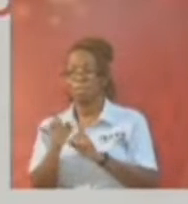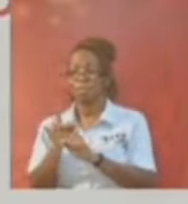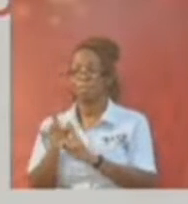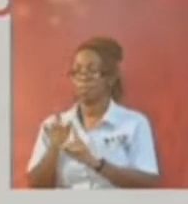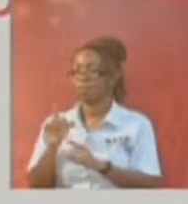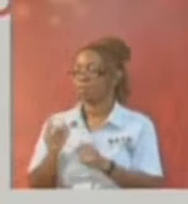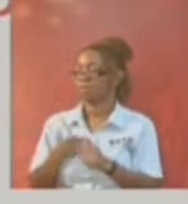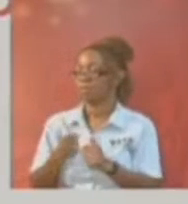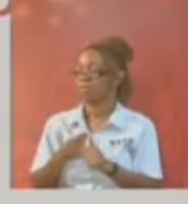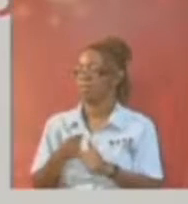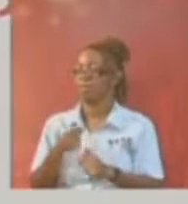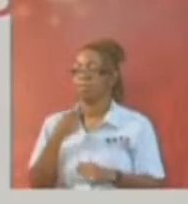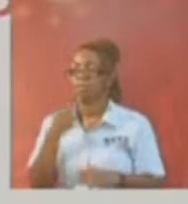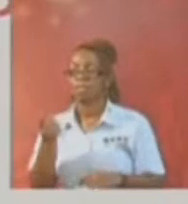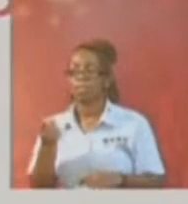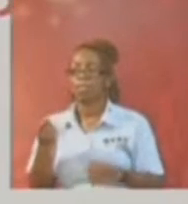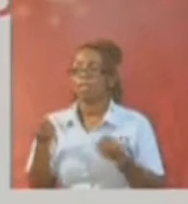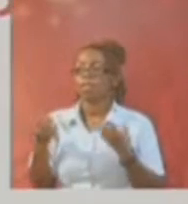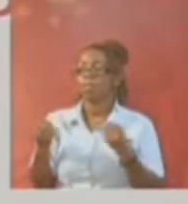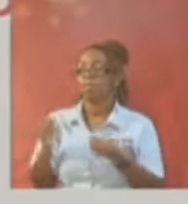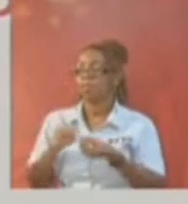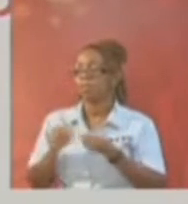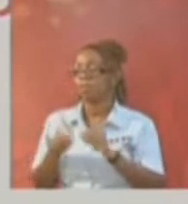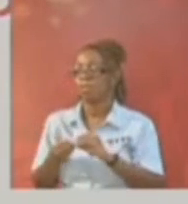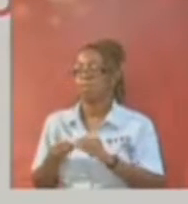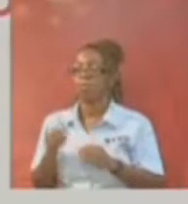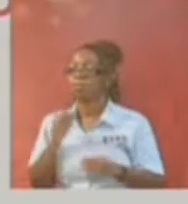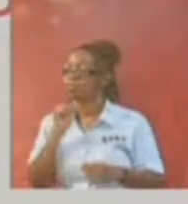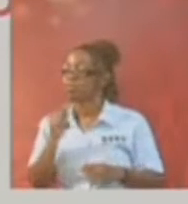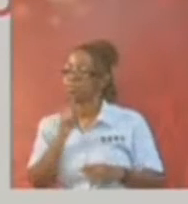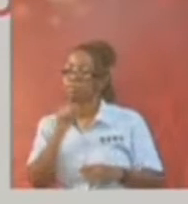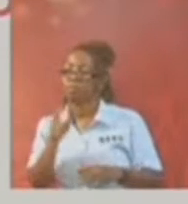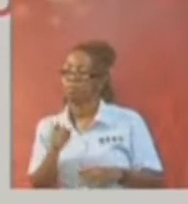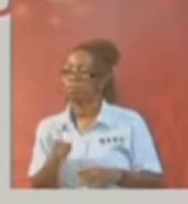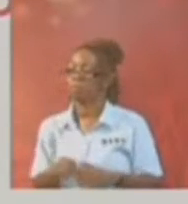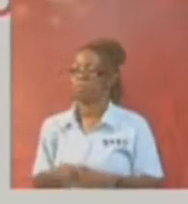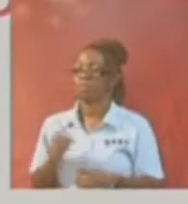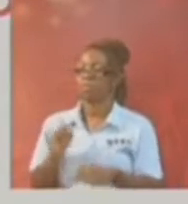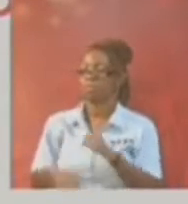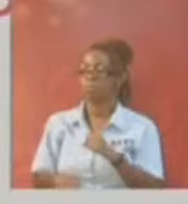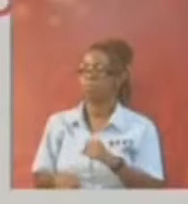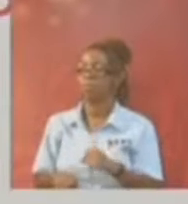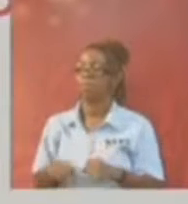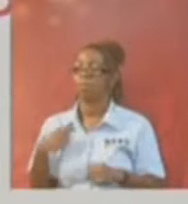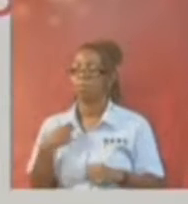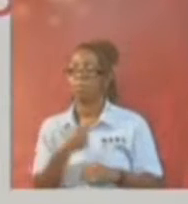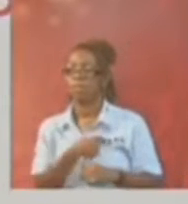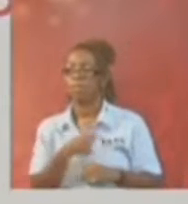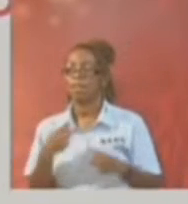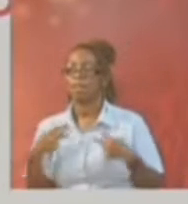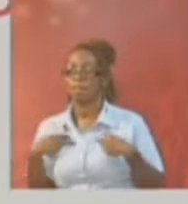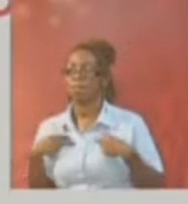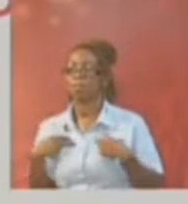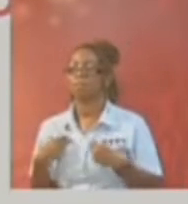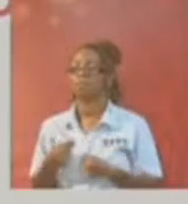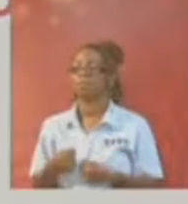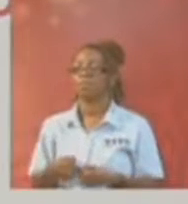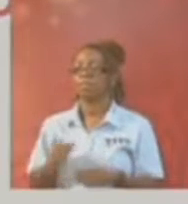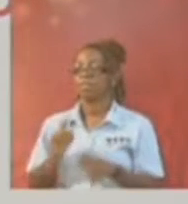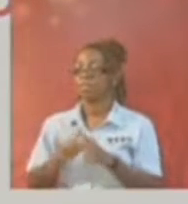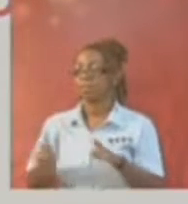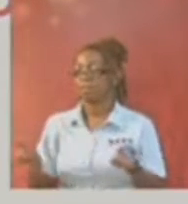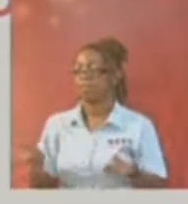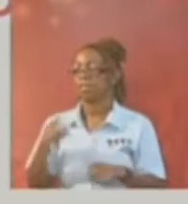jump to. So with the strategies that we have outlined previously with respect to the vaccination and